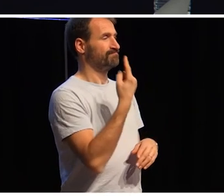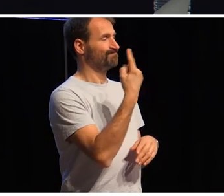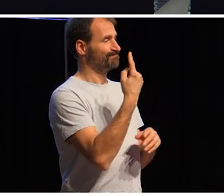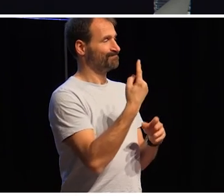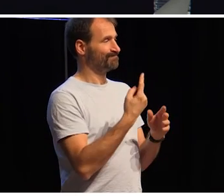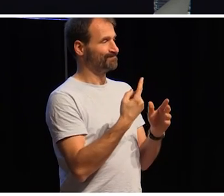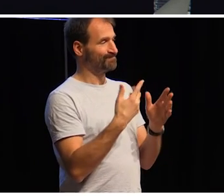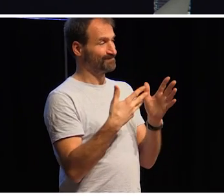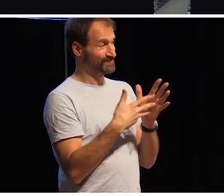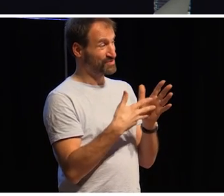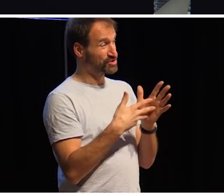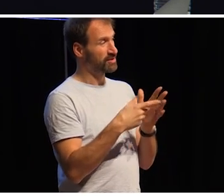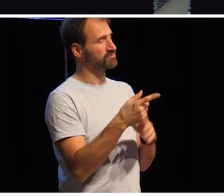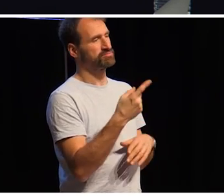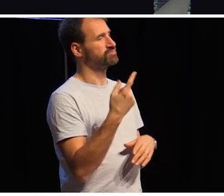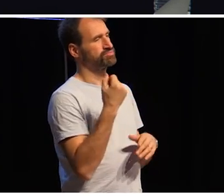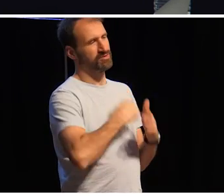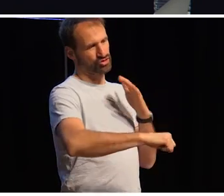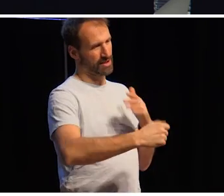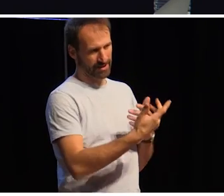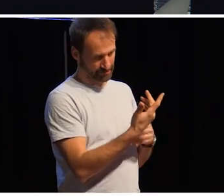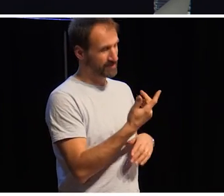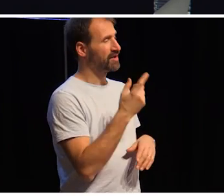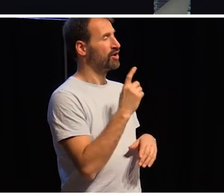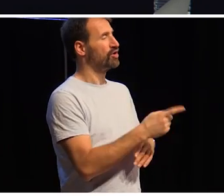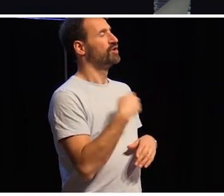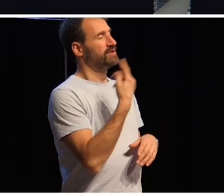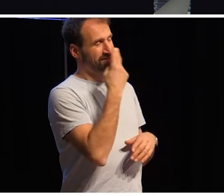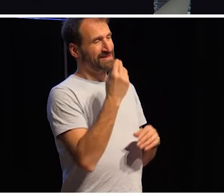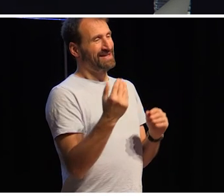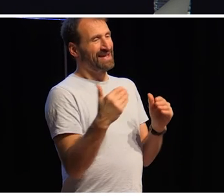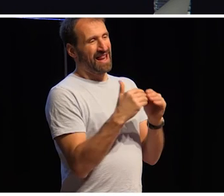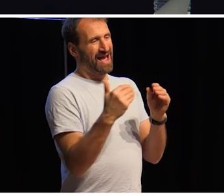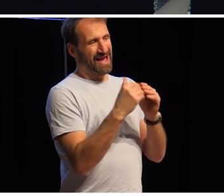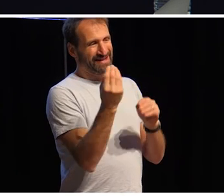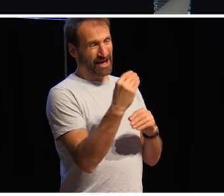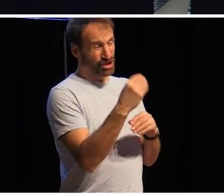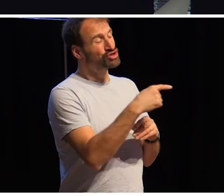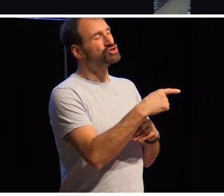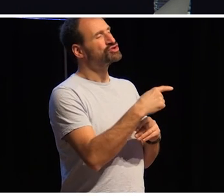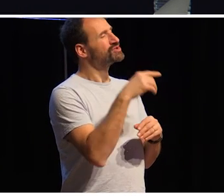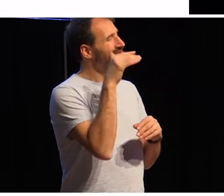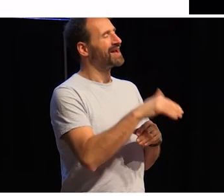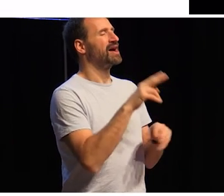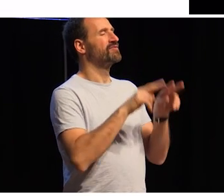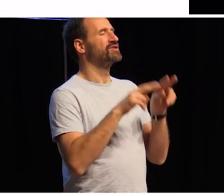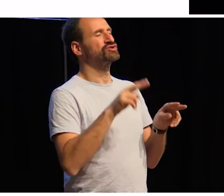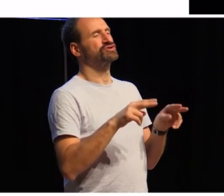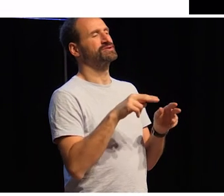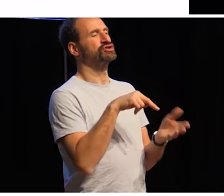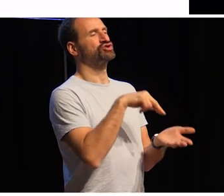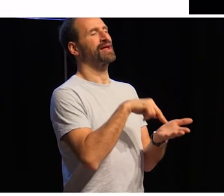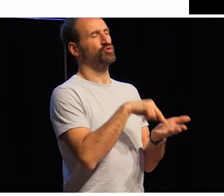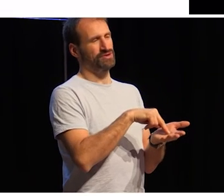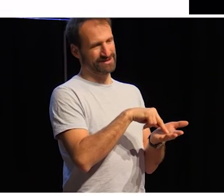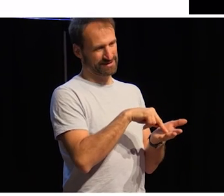we actually give different, we consider the inline caches to be in different states. So if there's one entry in it, we call the